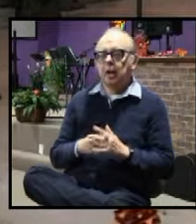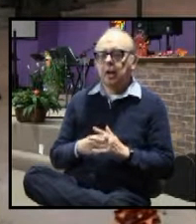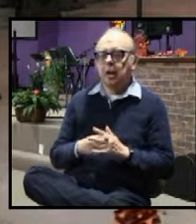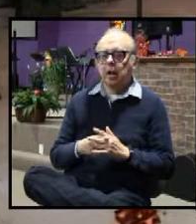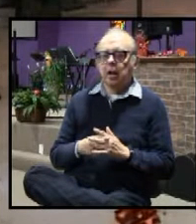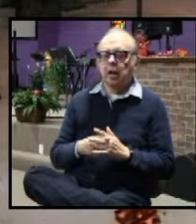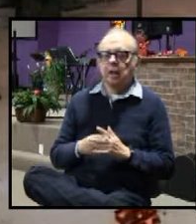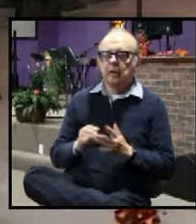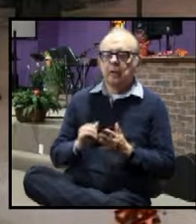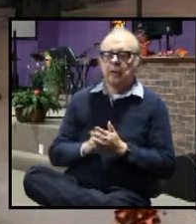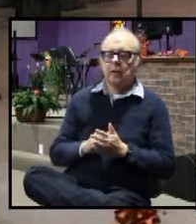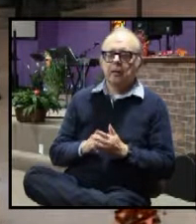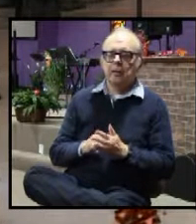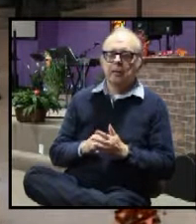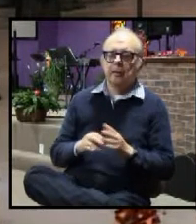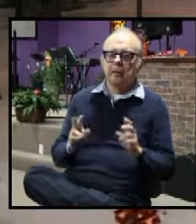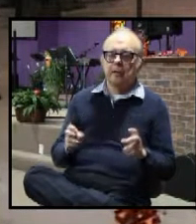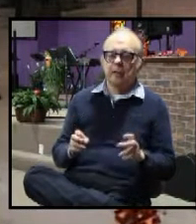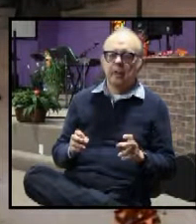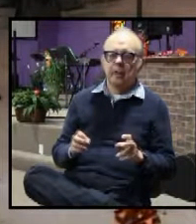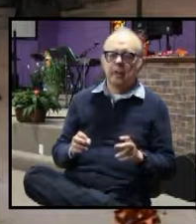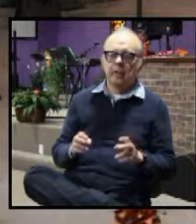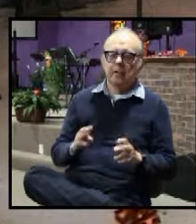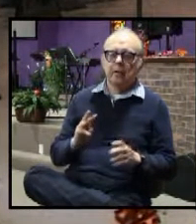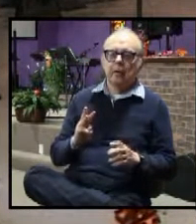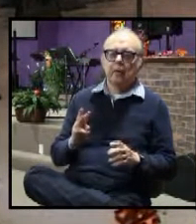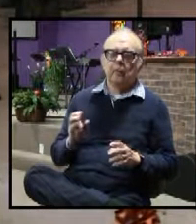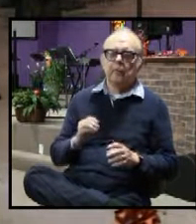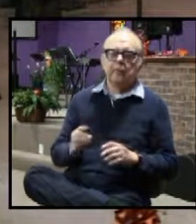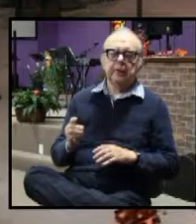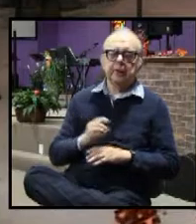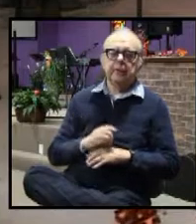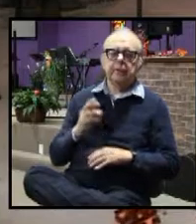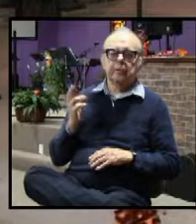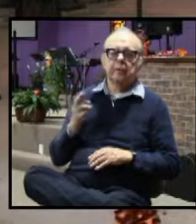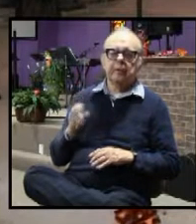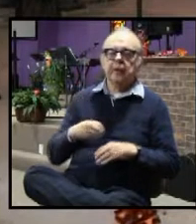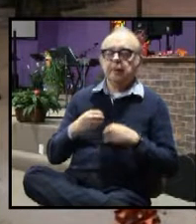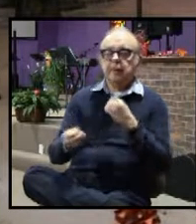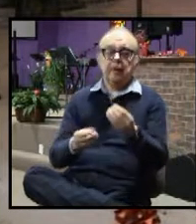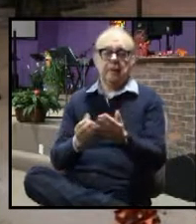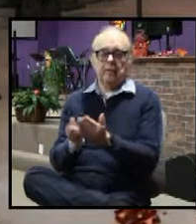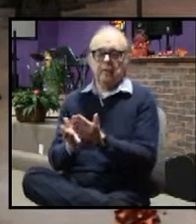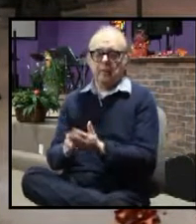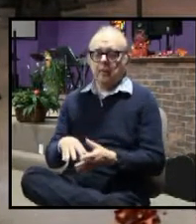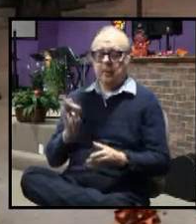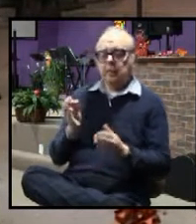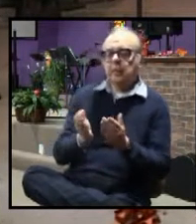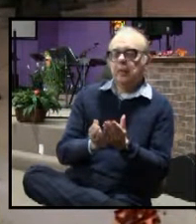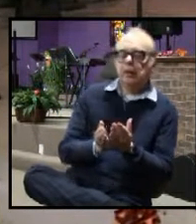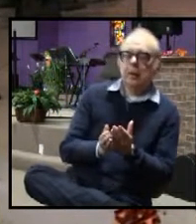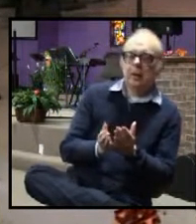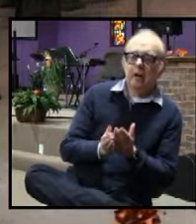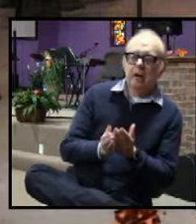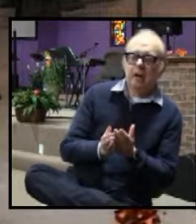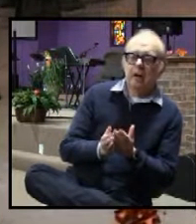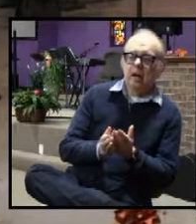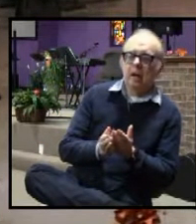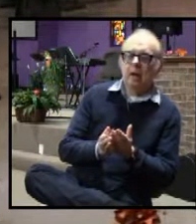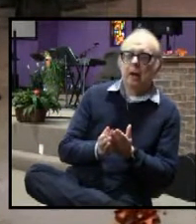beginning this thing called 40 Days of Purpose. They were handing out the books. I picked up one of the